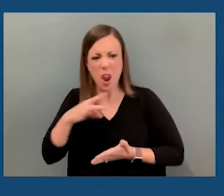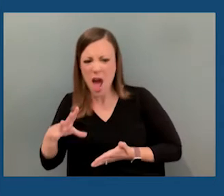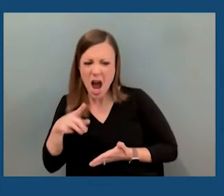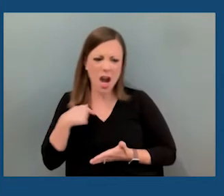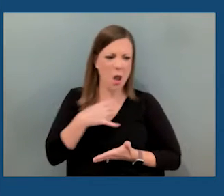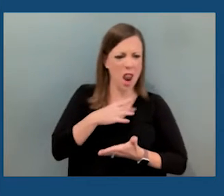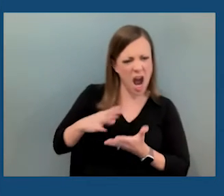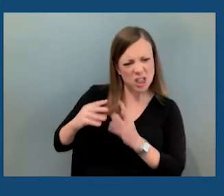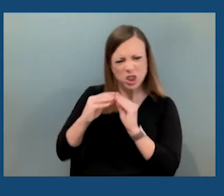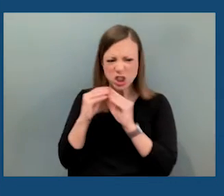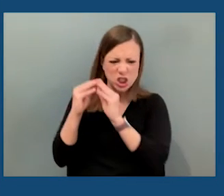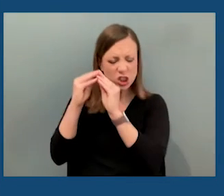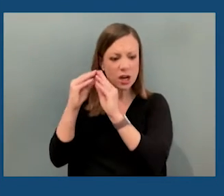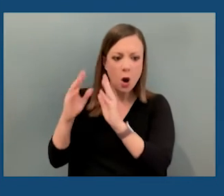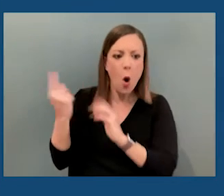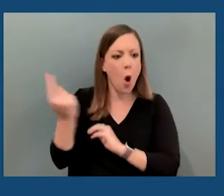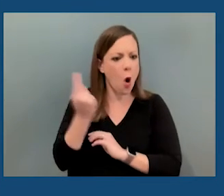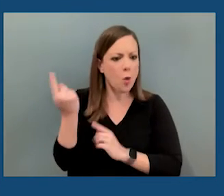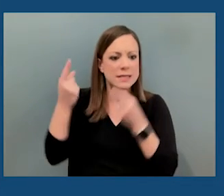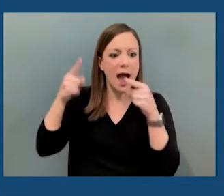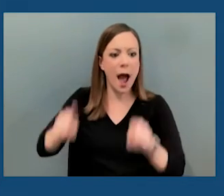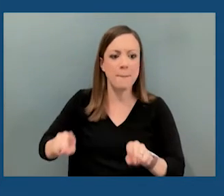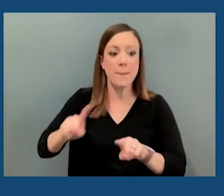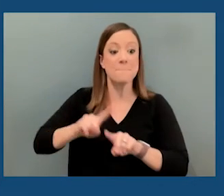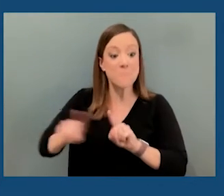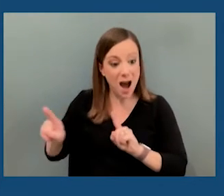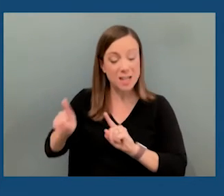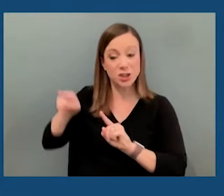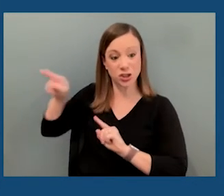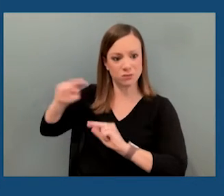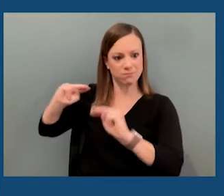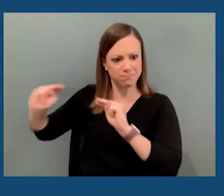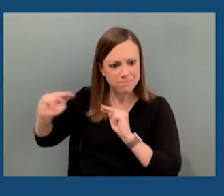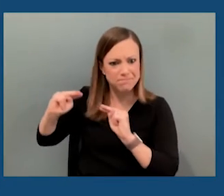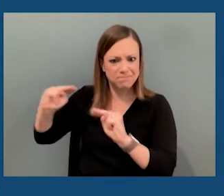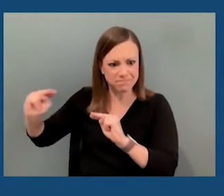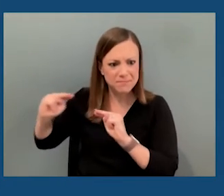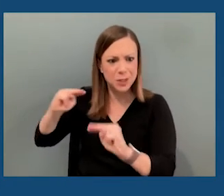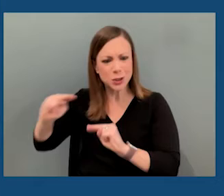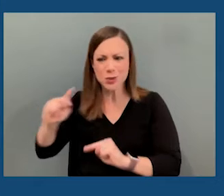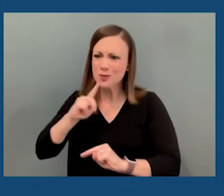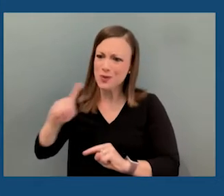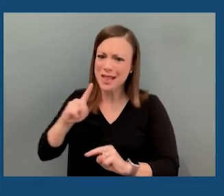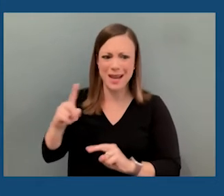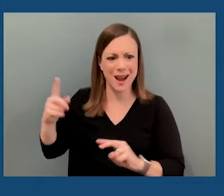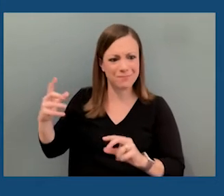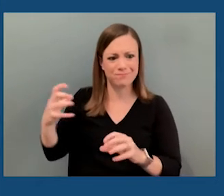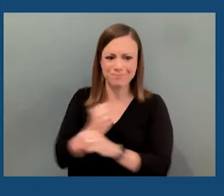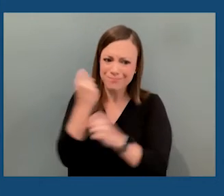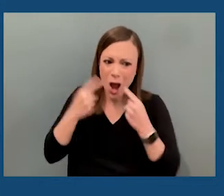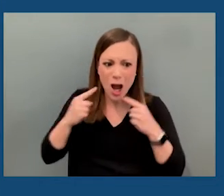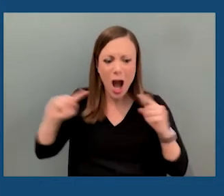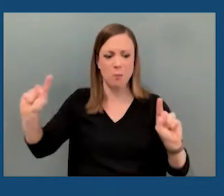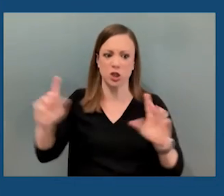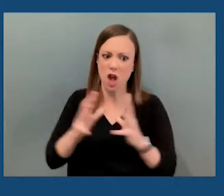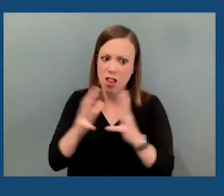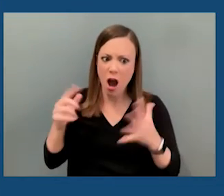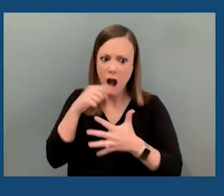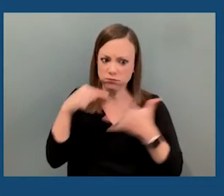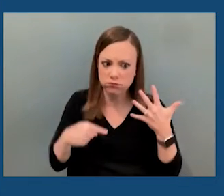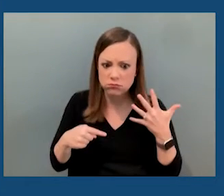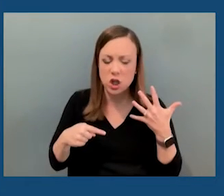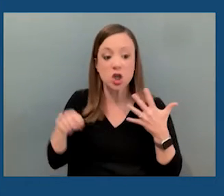agreements, but I'm here to give the governor credit again for just how much she got done for our city. The governor took on the problem of retail